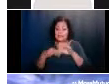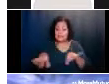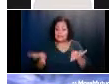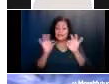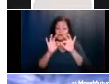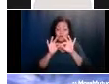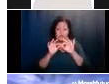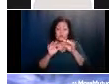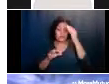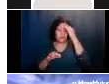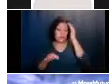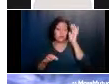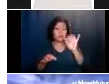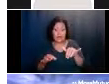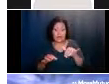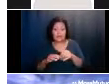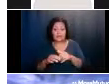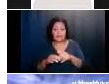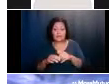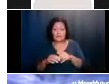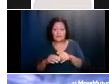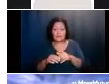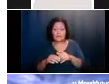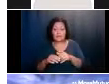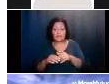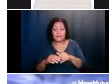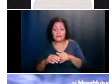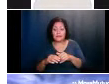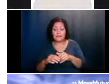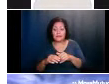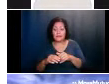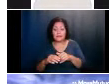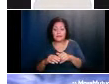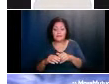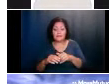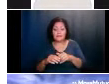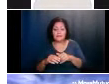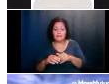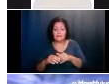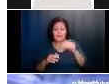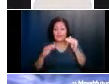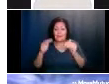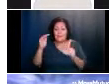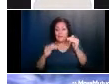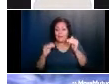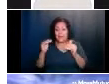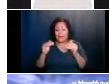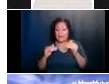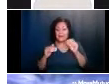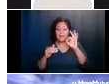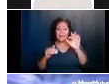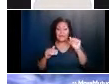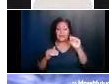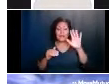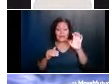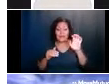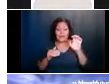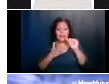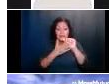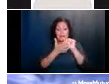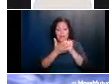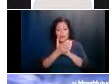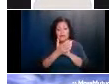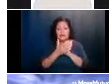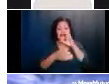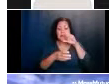to know that the balance of an ABLE account is excluded from means